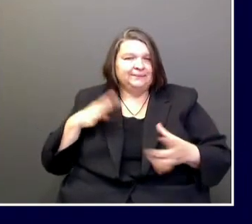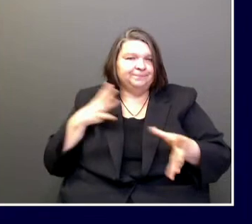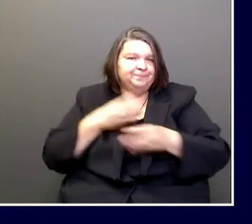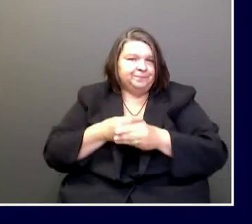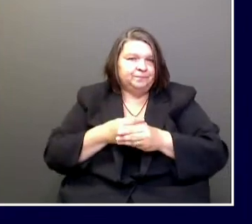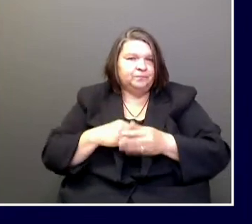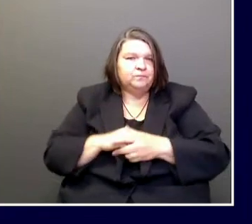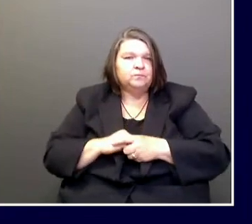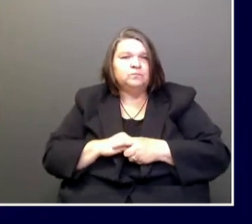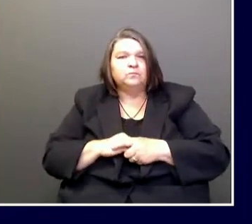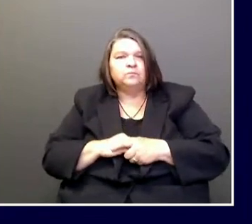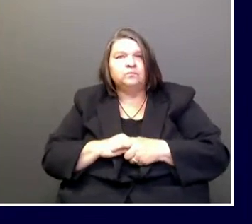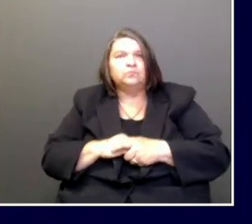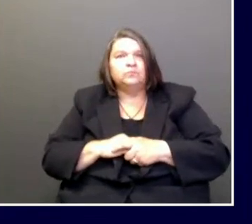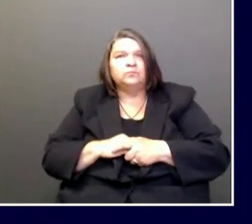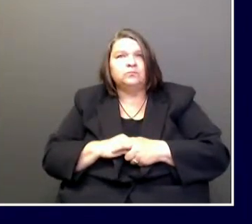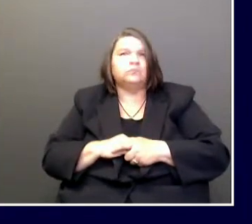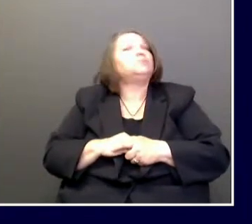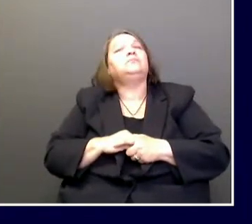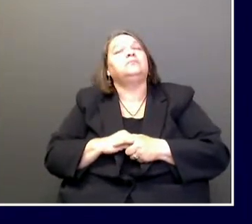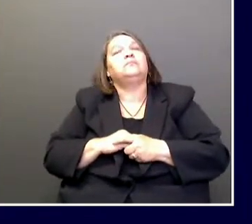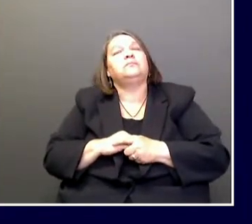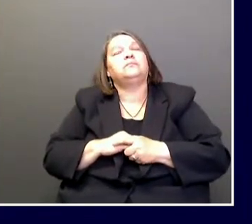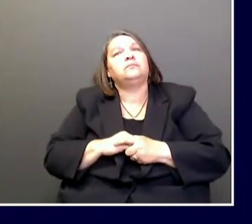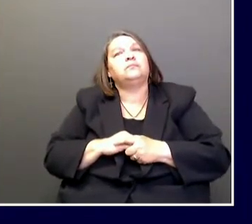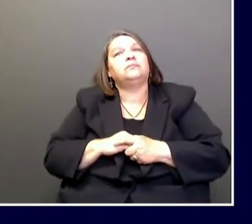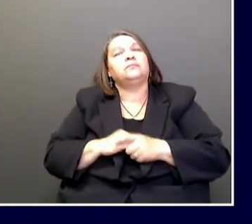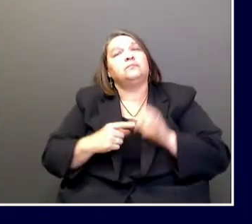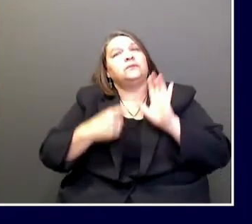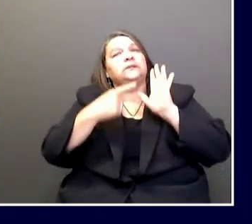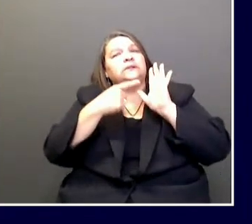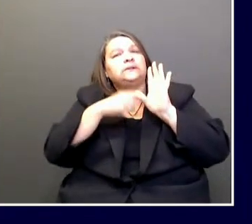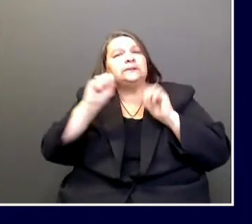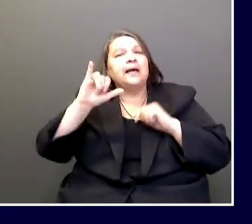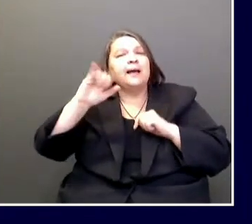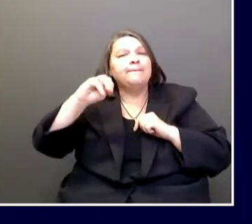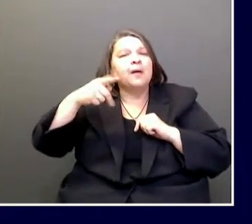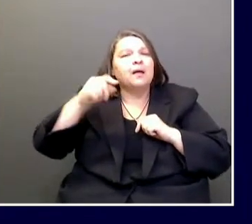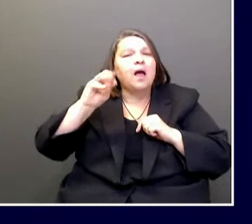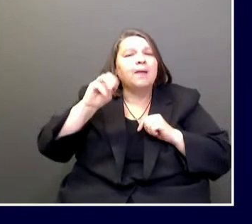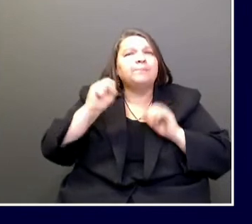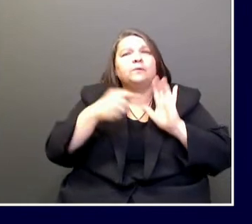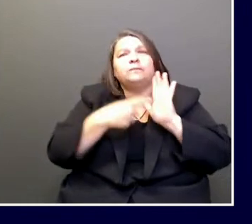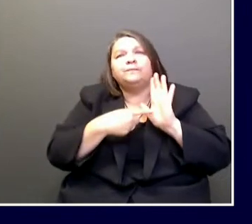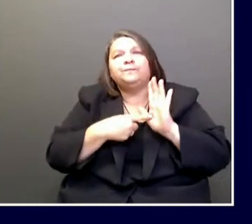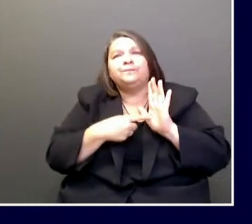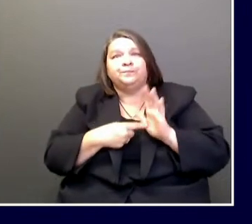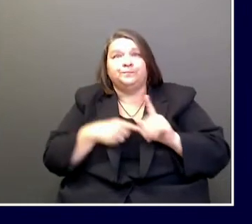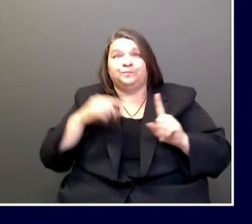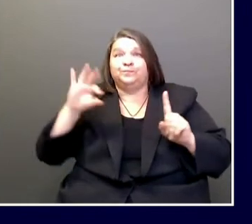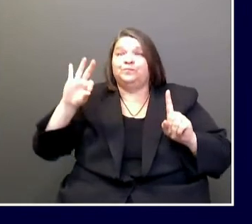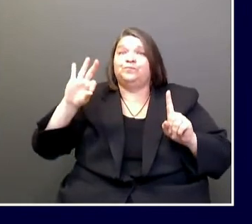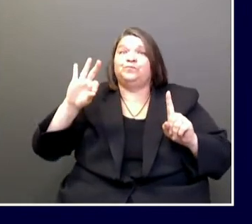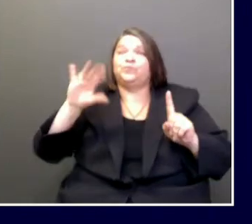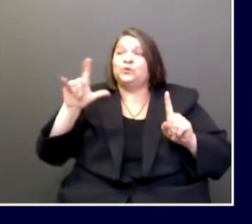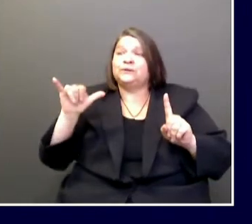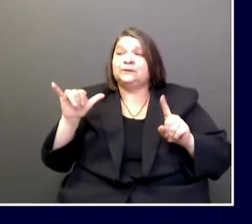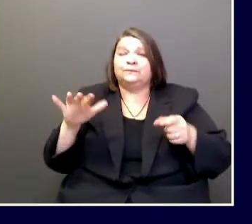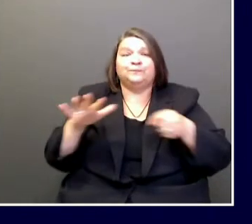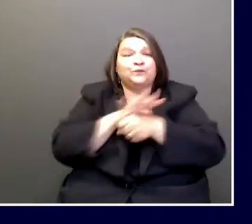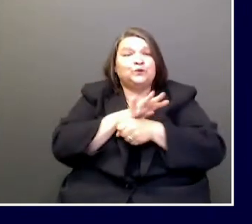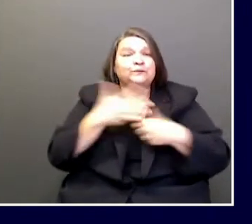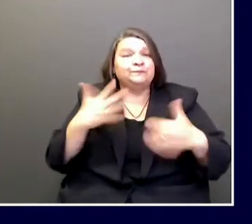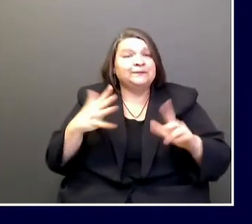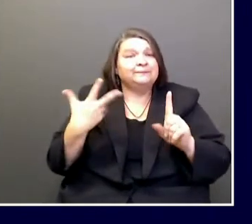that the symptoms that somebody who is considered a breakthrough case can experience can vary. Is that